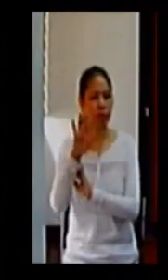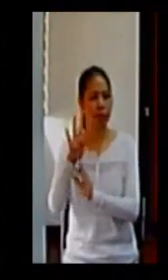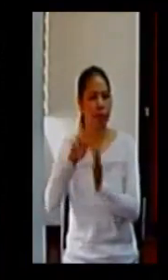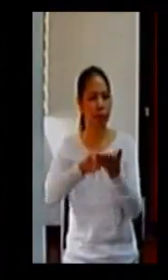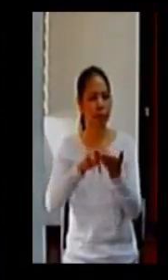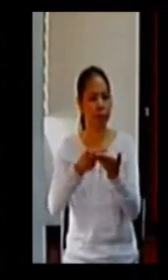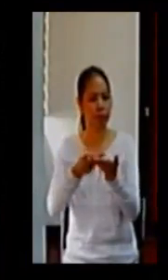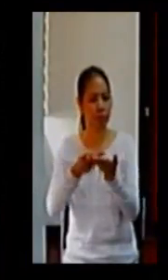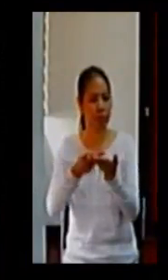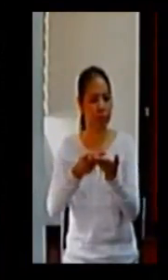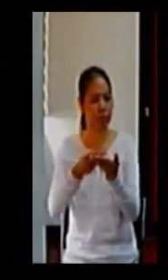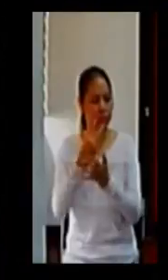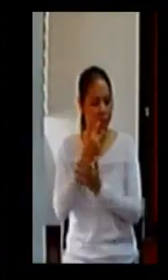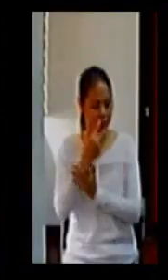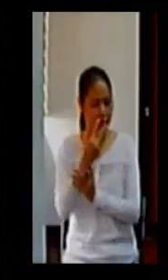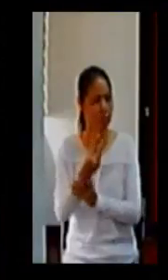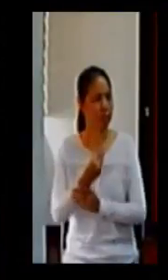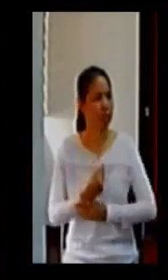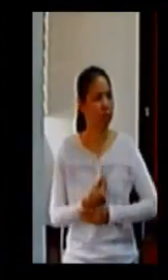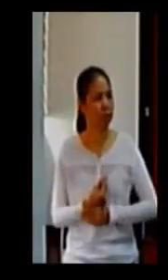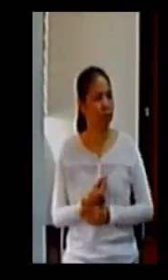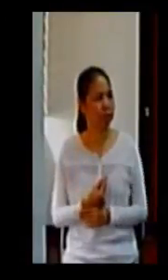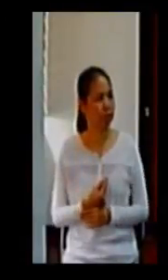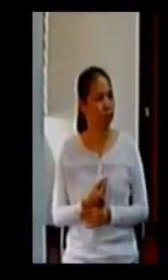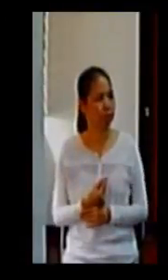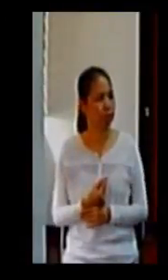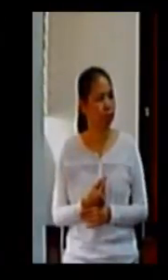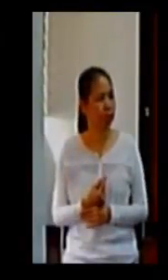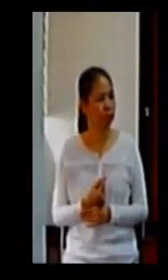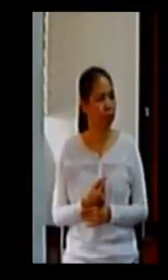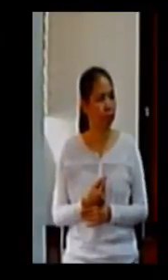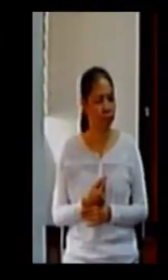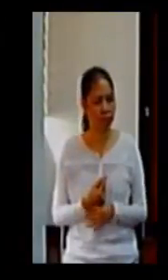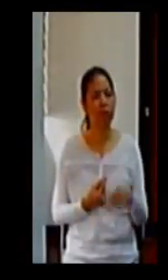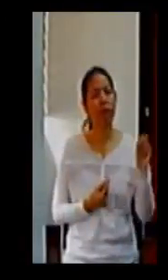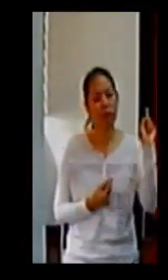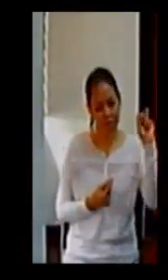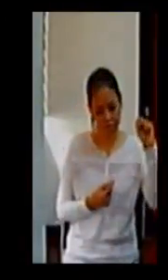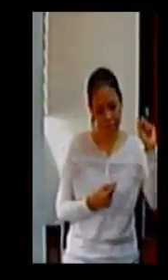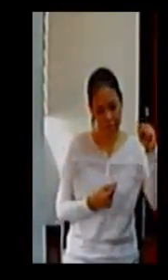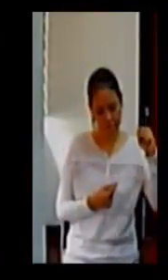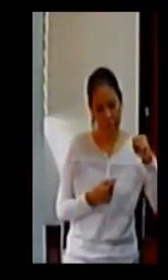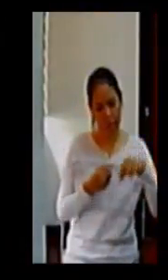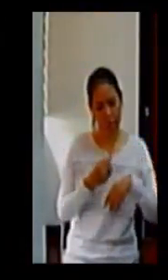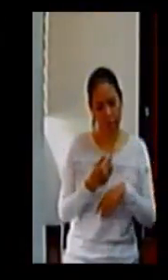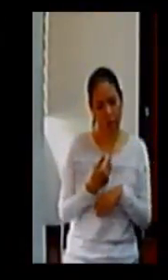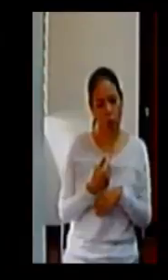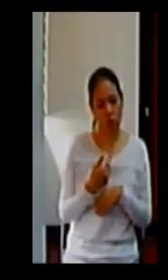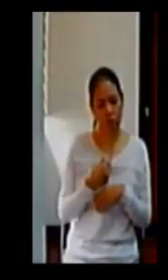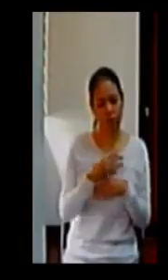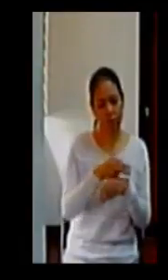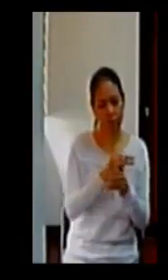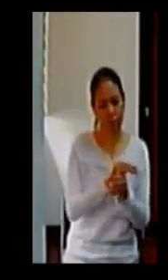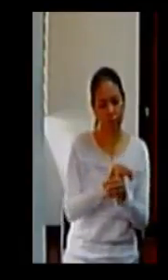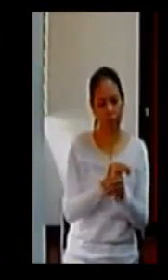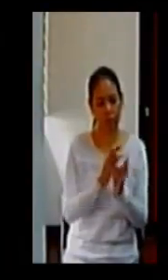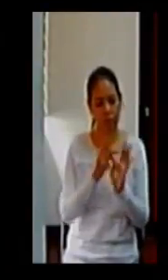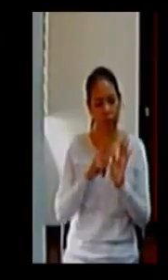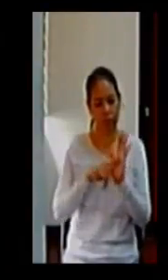Pakisuri po. Mabuti at pakisabi kung naalala niyo. Oo, naalala ko to. Ako rin po ang gumawa nito,